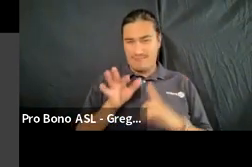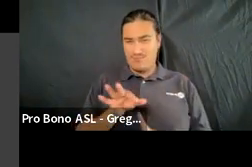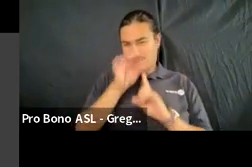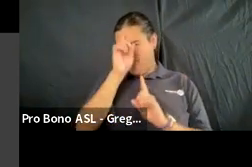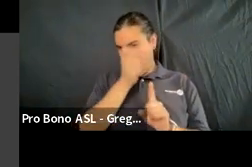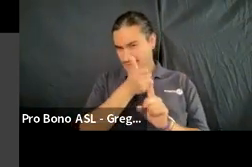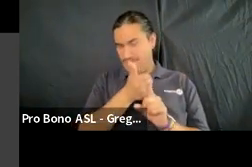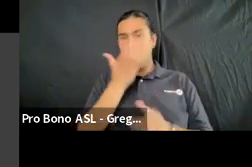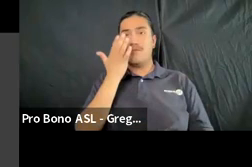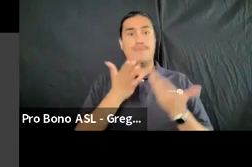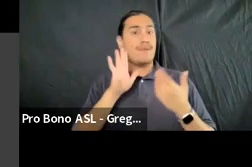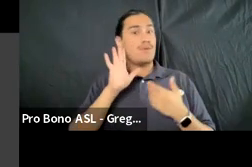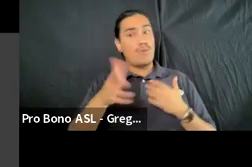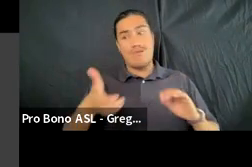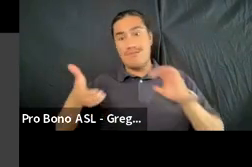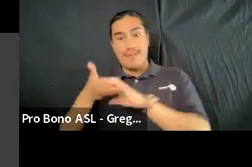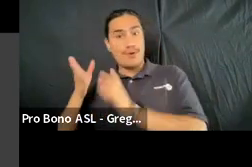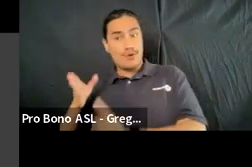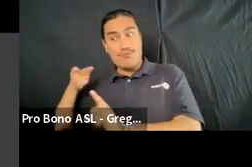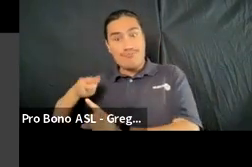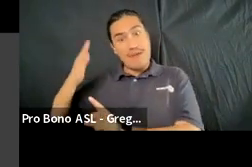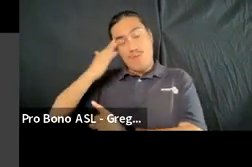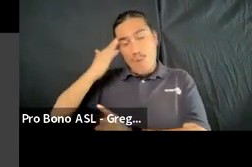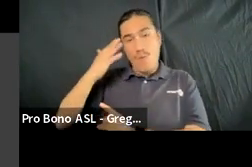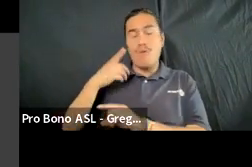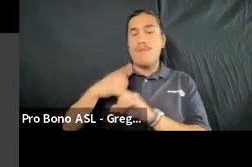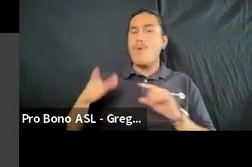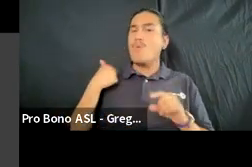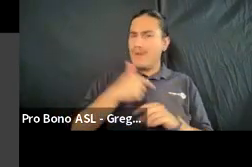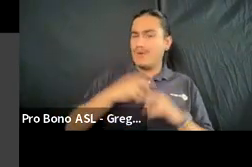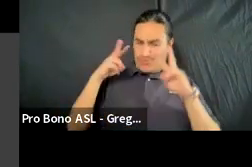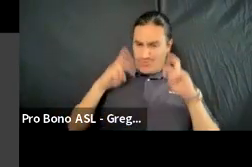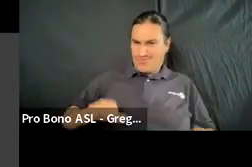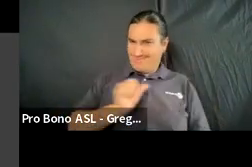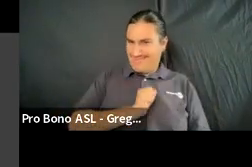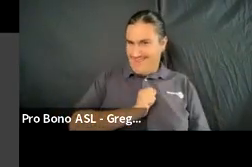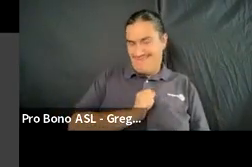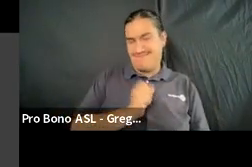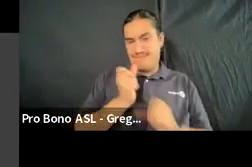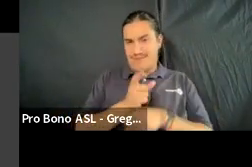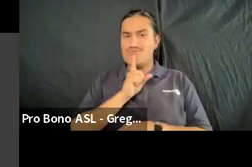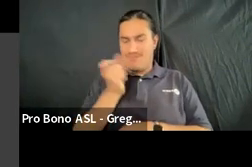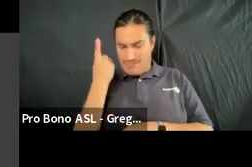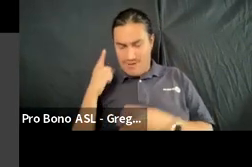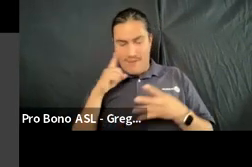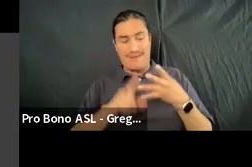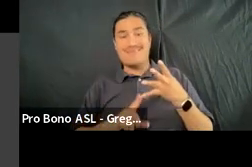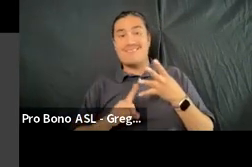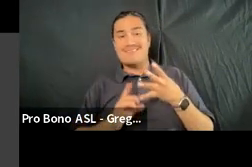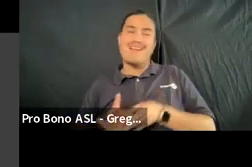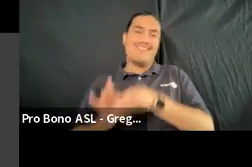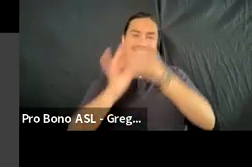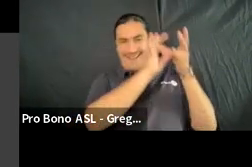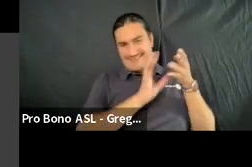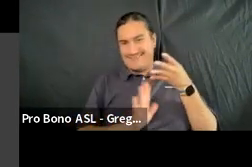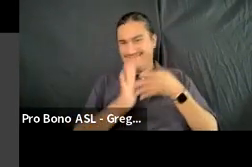that maybe your close collaborators are really familiar with, but we really want to get specific on that because it connects all three of the previous bullet points.